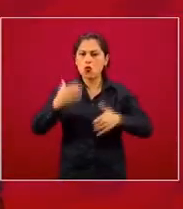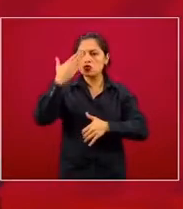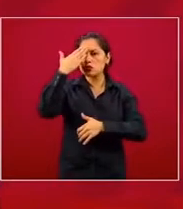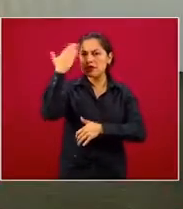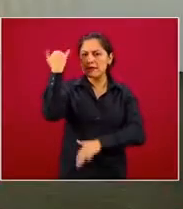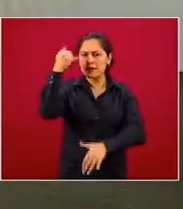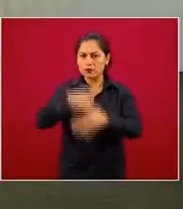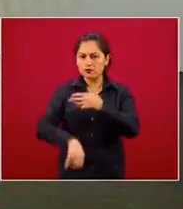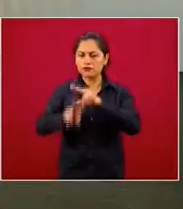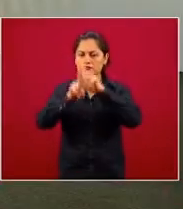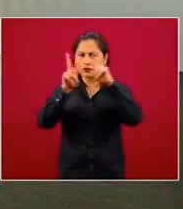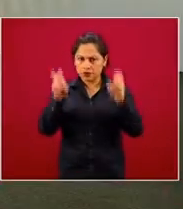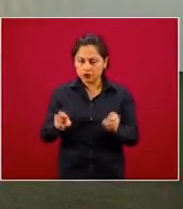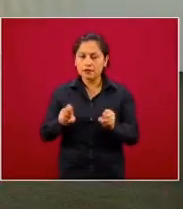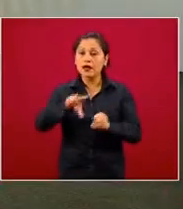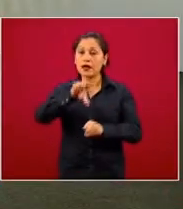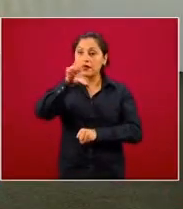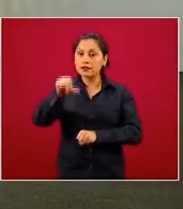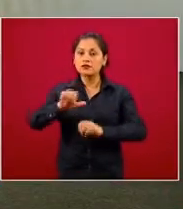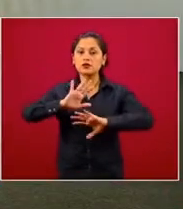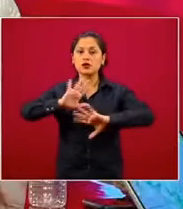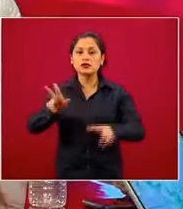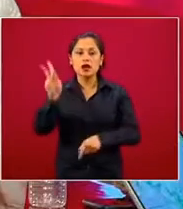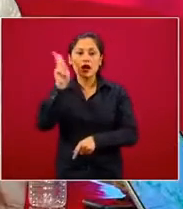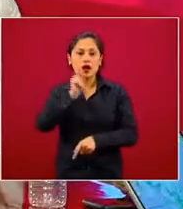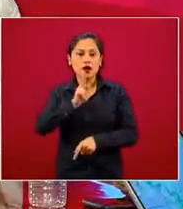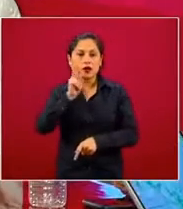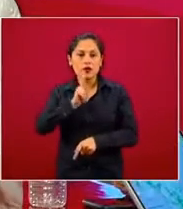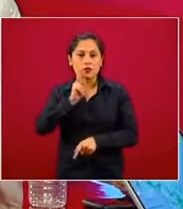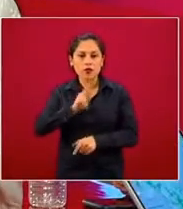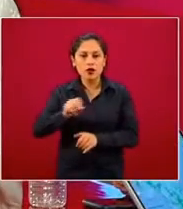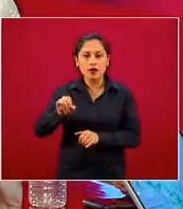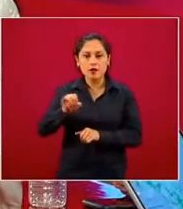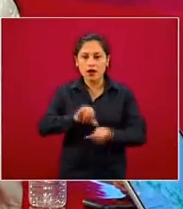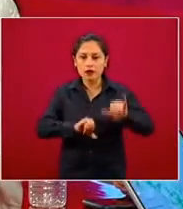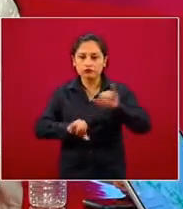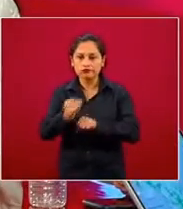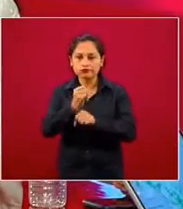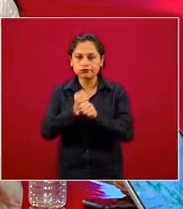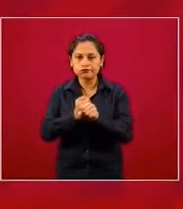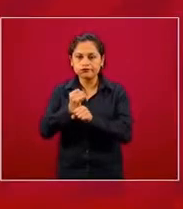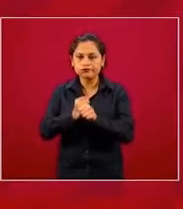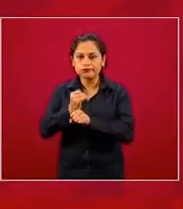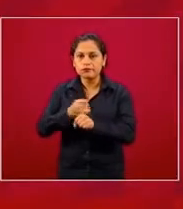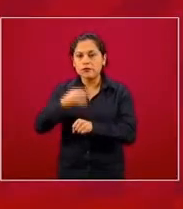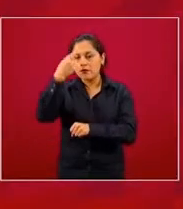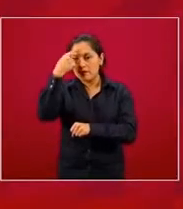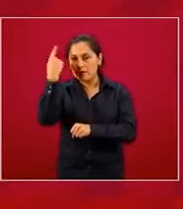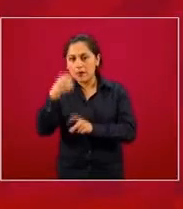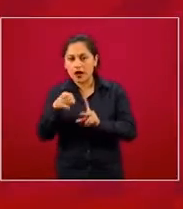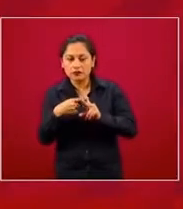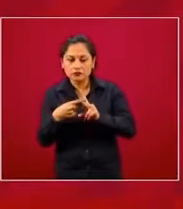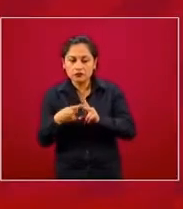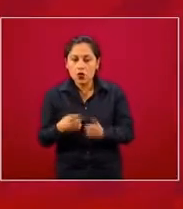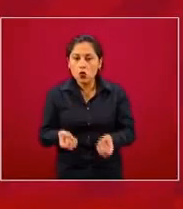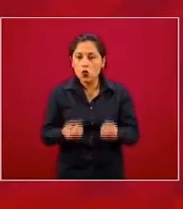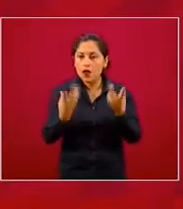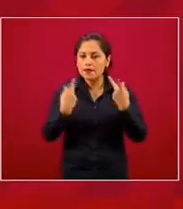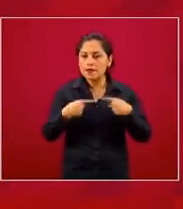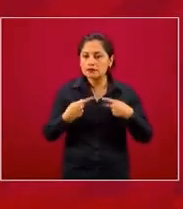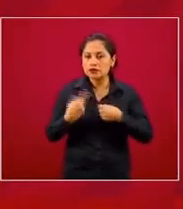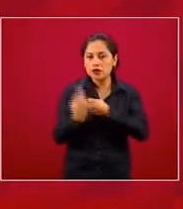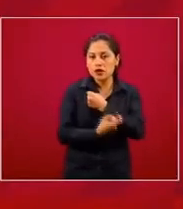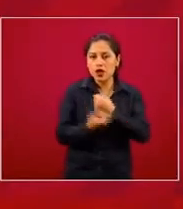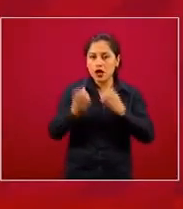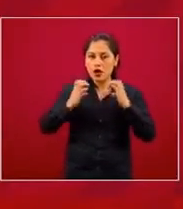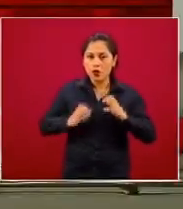them serológicas, las to podremos usar para follow documentar what's the qué percentage of porcentaje immunity, de and that inmunes will existe contribute to y our decision contribuirá a taking. las It's decisiones,